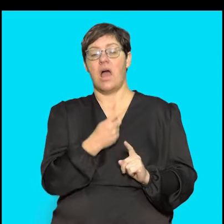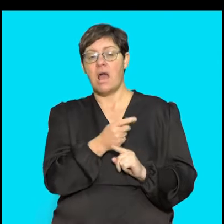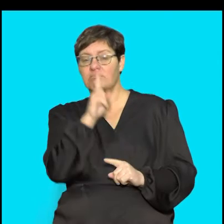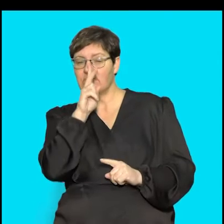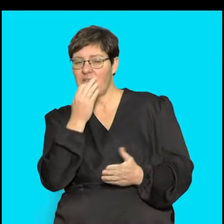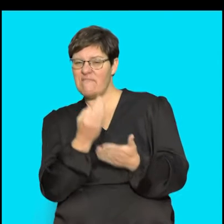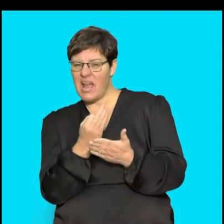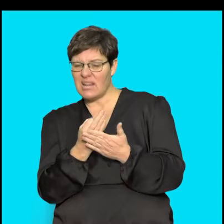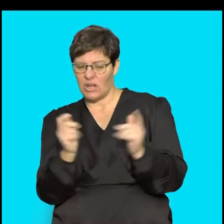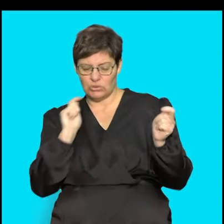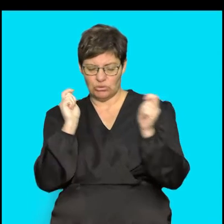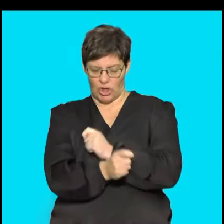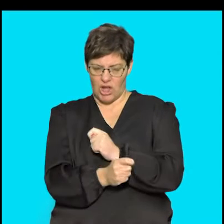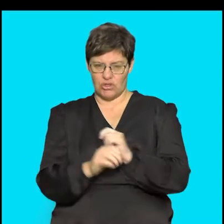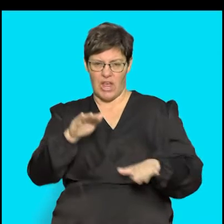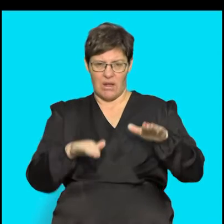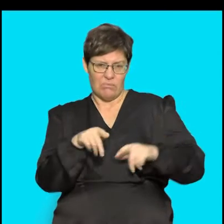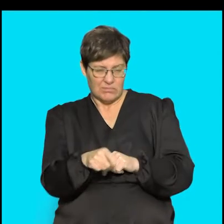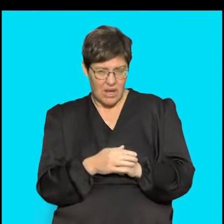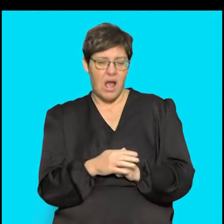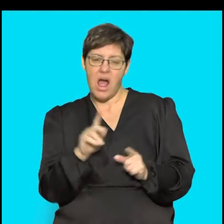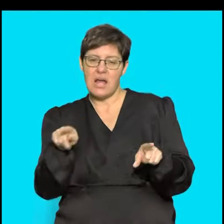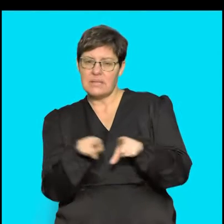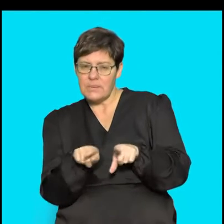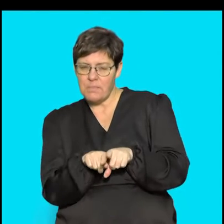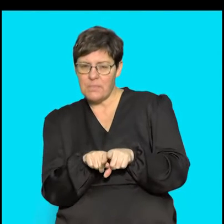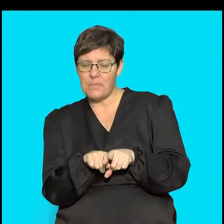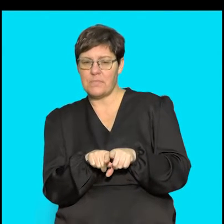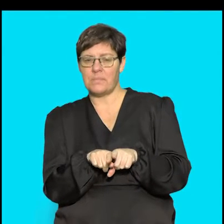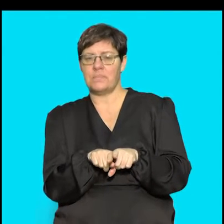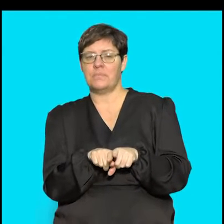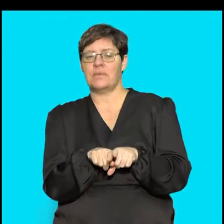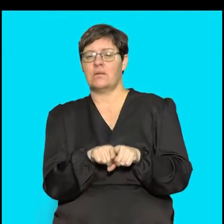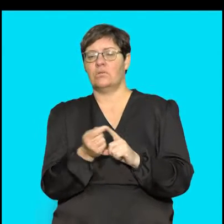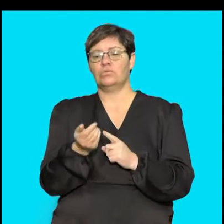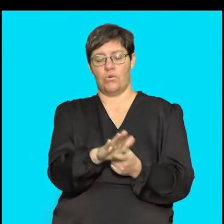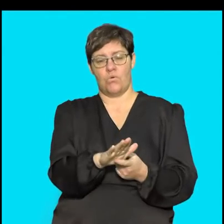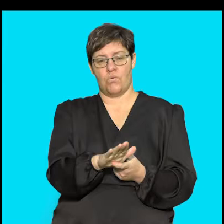factors that change the equilibrium and also then show the